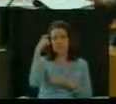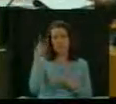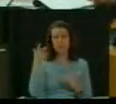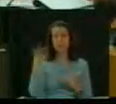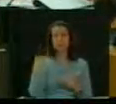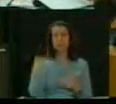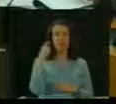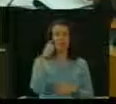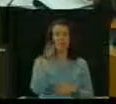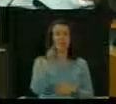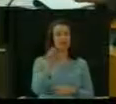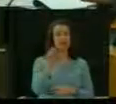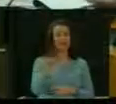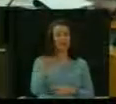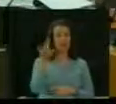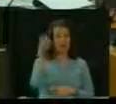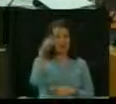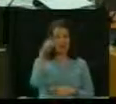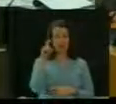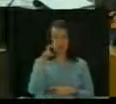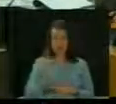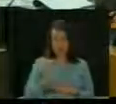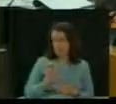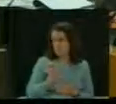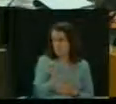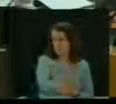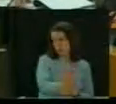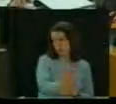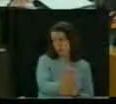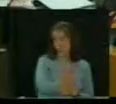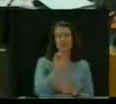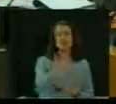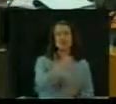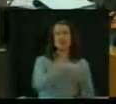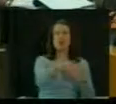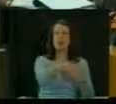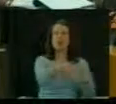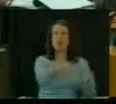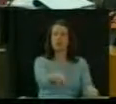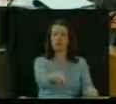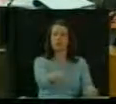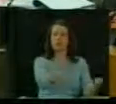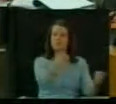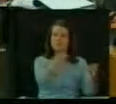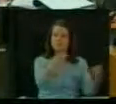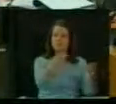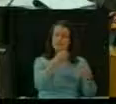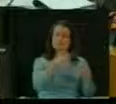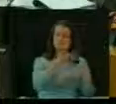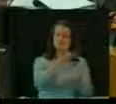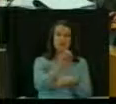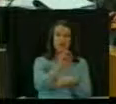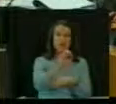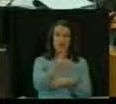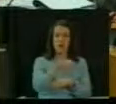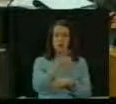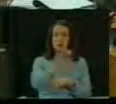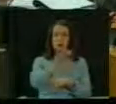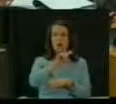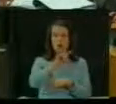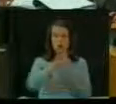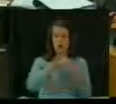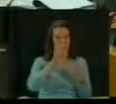are different political factions in county government. So I think that county government needs to push this